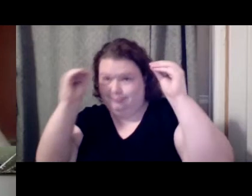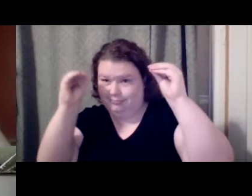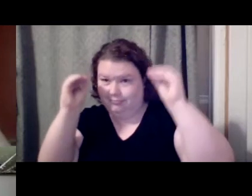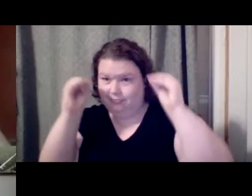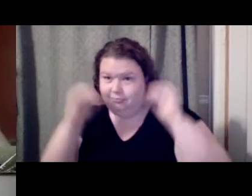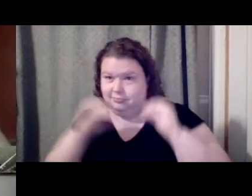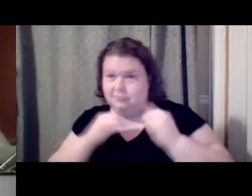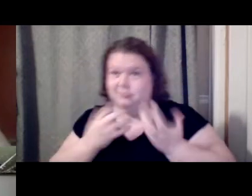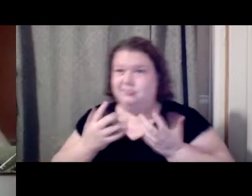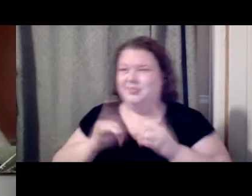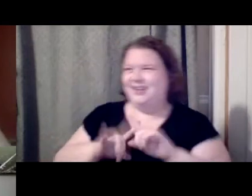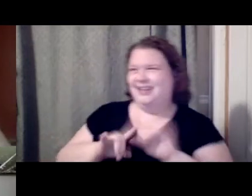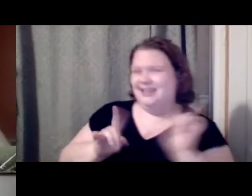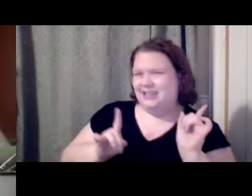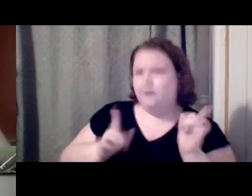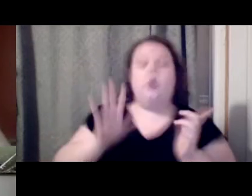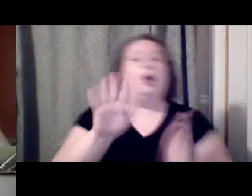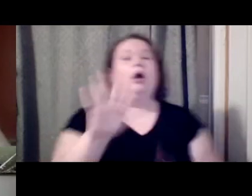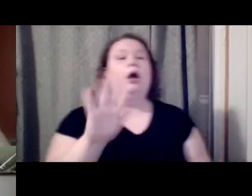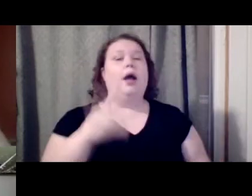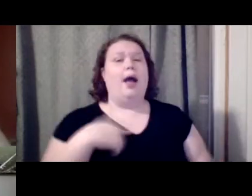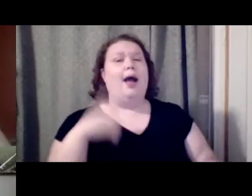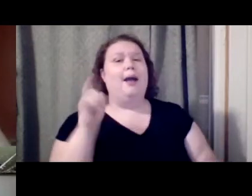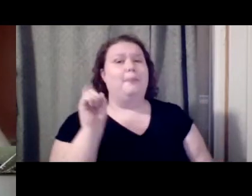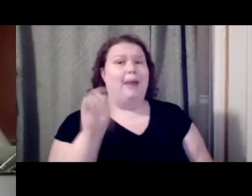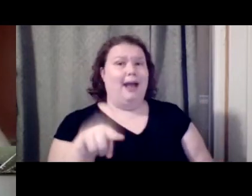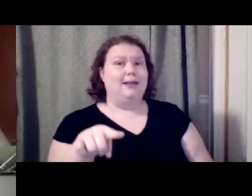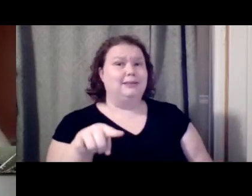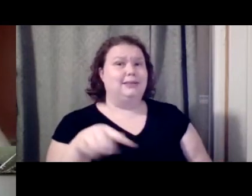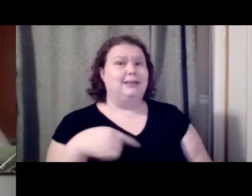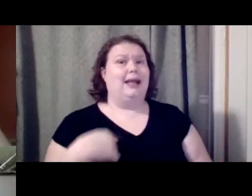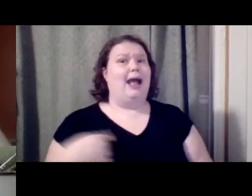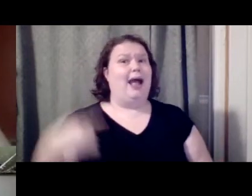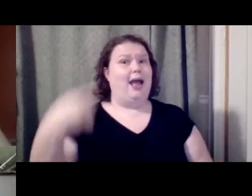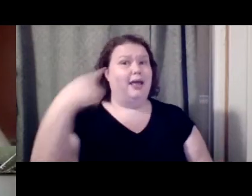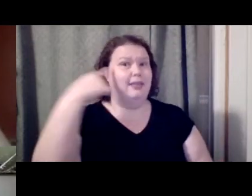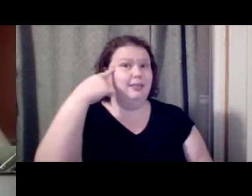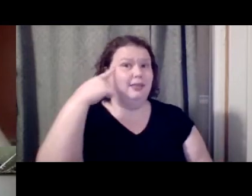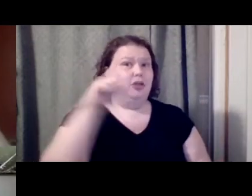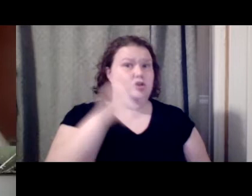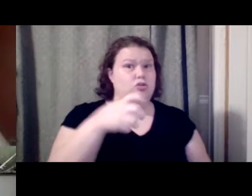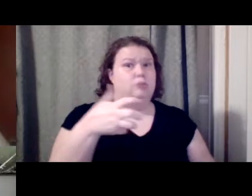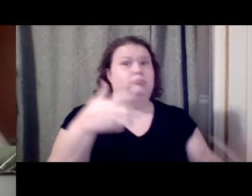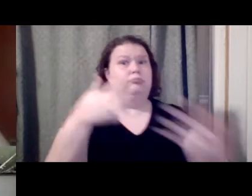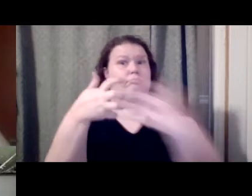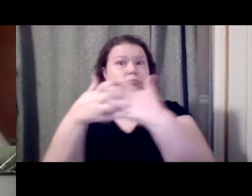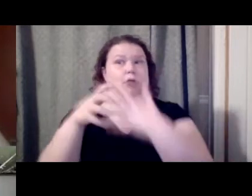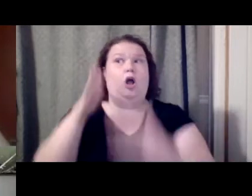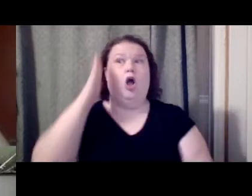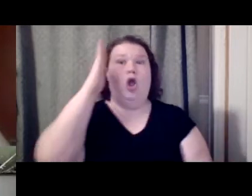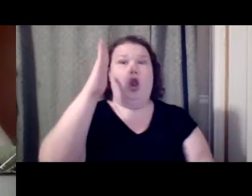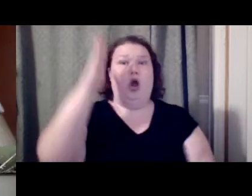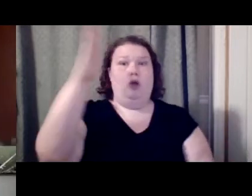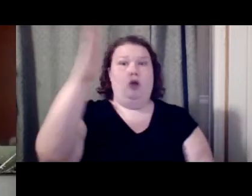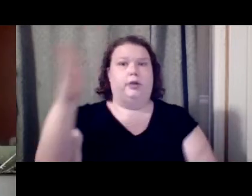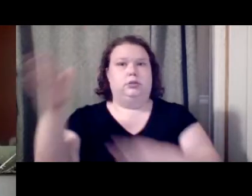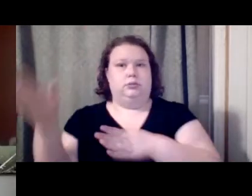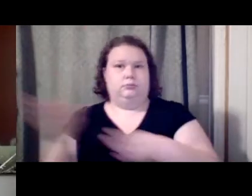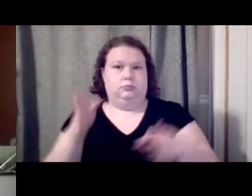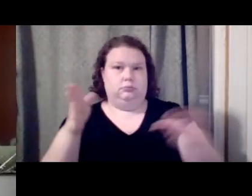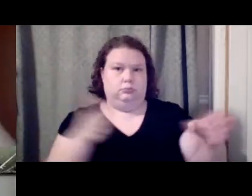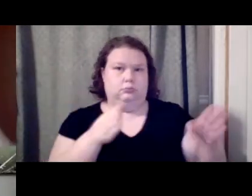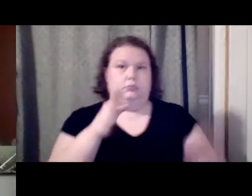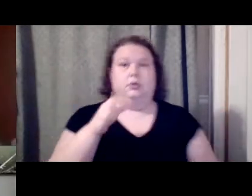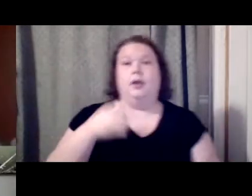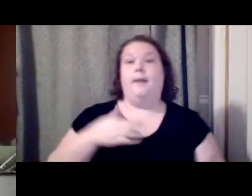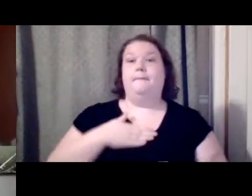I'm asking that question because I think it should also apply to the long-range facilities. My children go to J.A. Times, which I think was